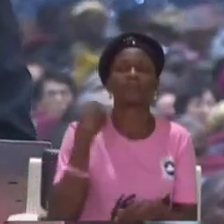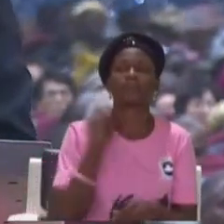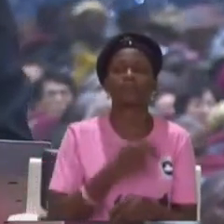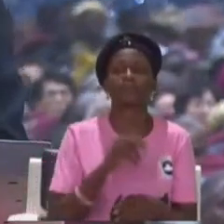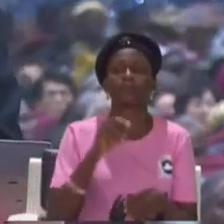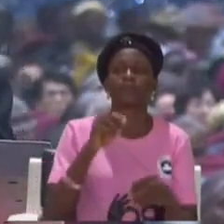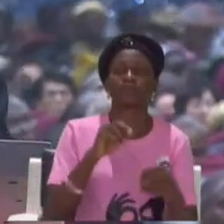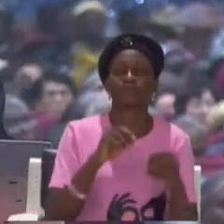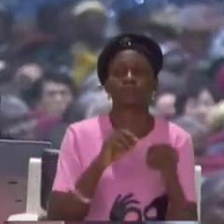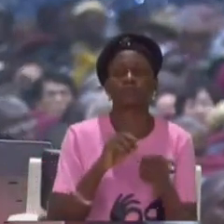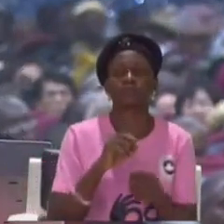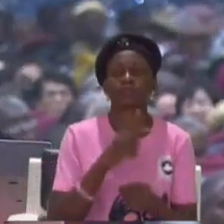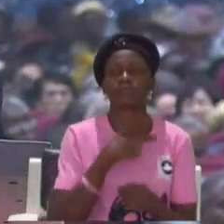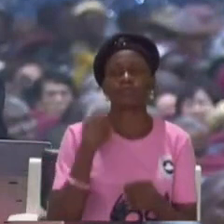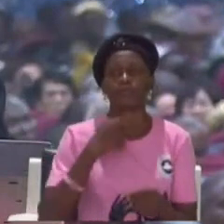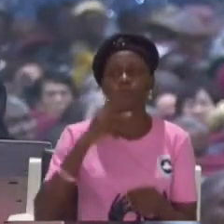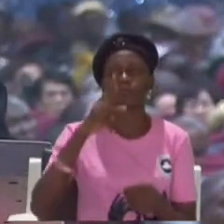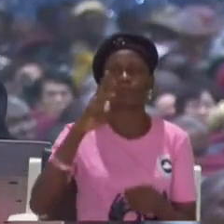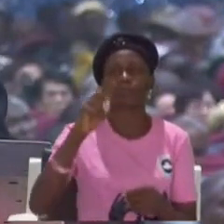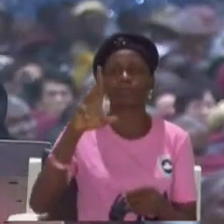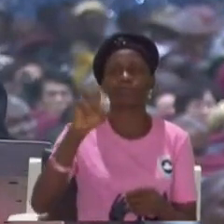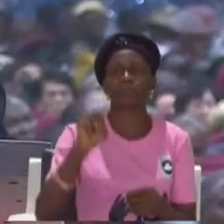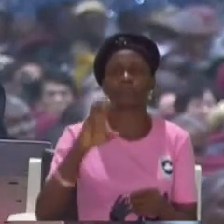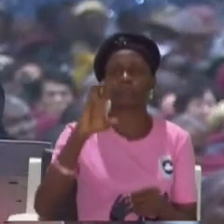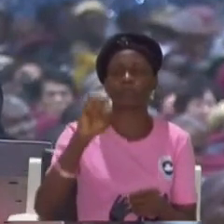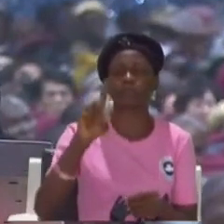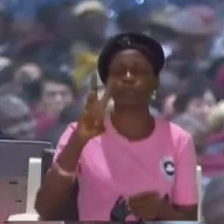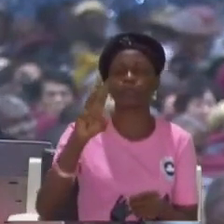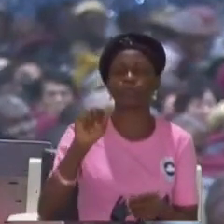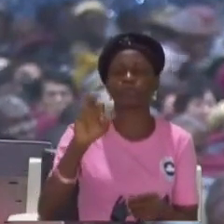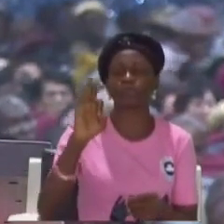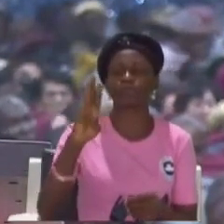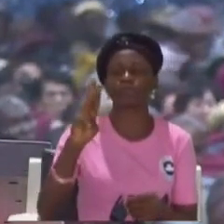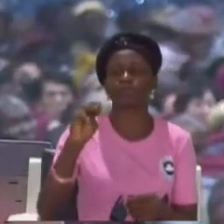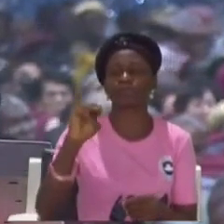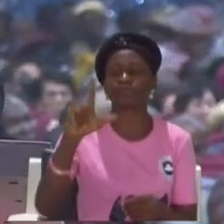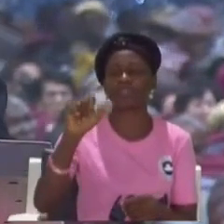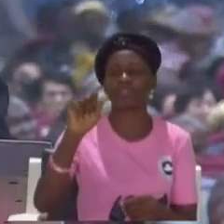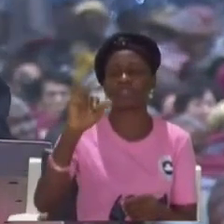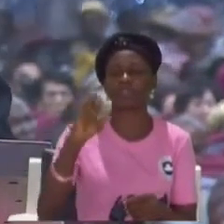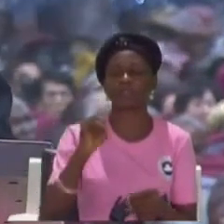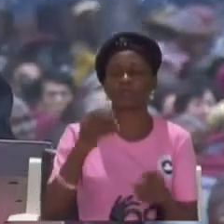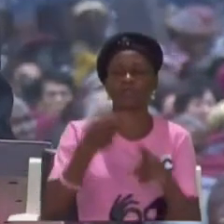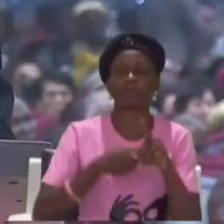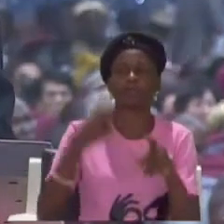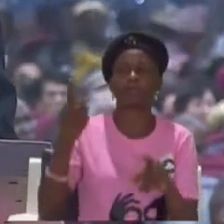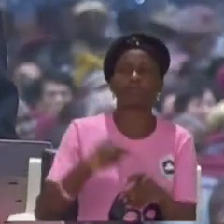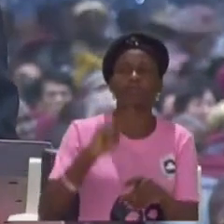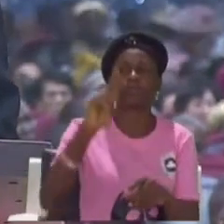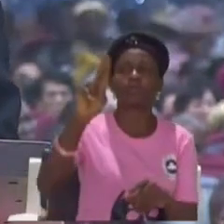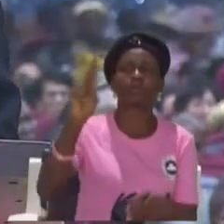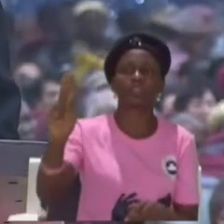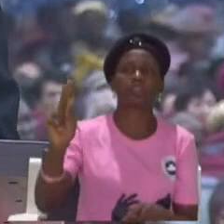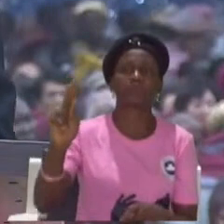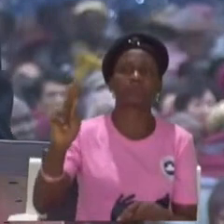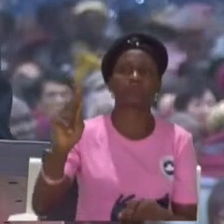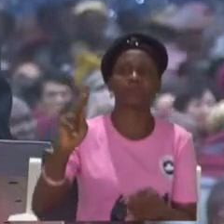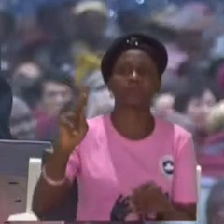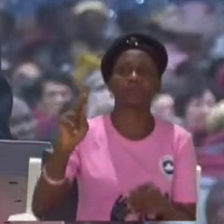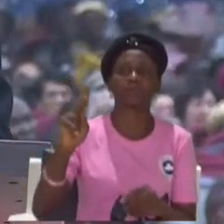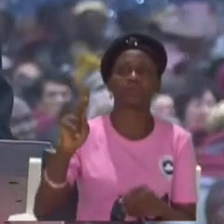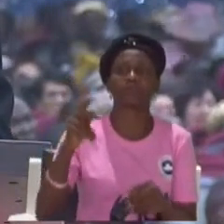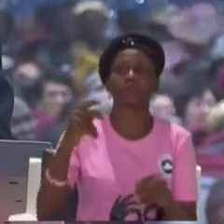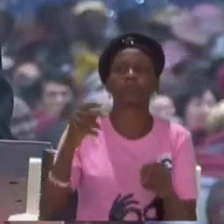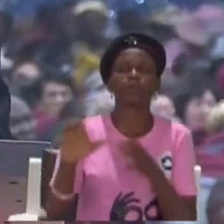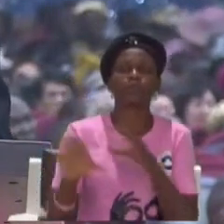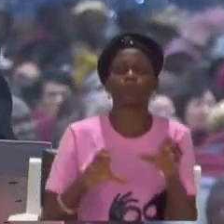is from Pastor Mrs. Oluwafomilayo from the United Kingdom. During the